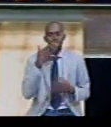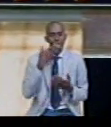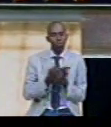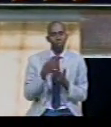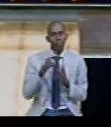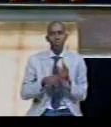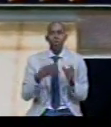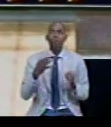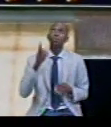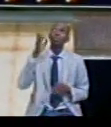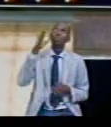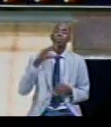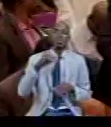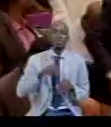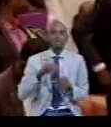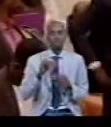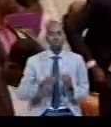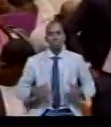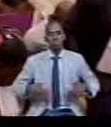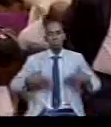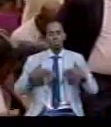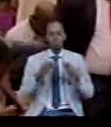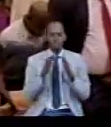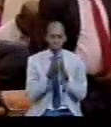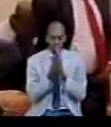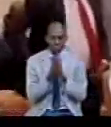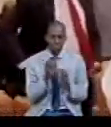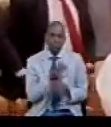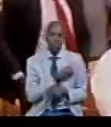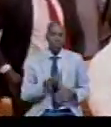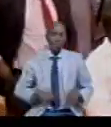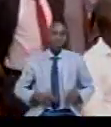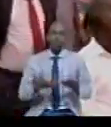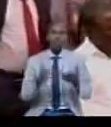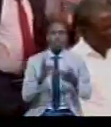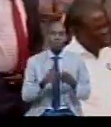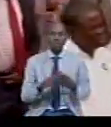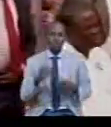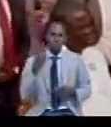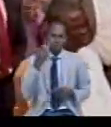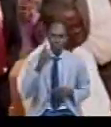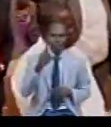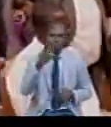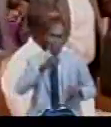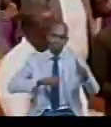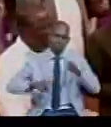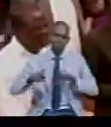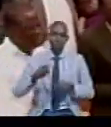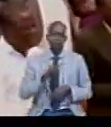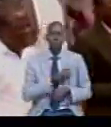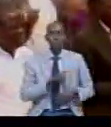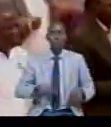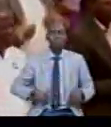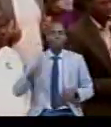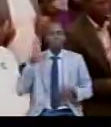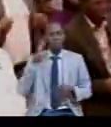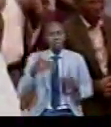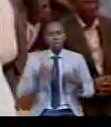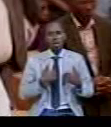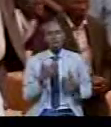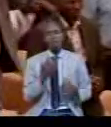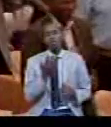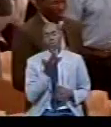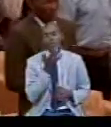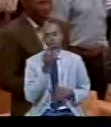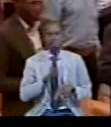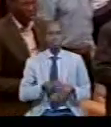every life. Pray. The Lord wants to hear you pray, and the Lord will have favor upon you.